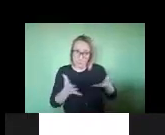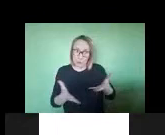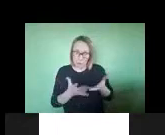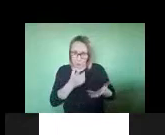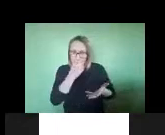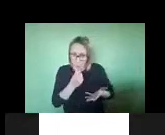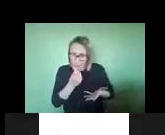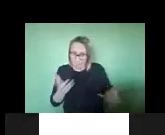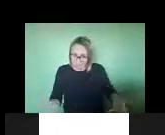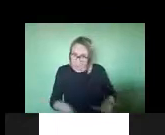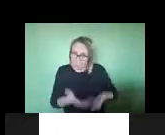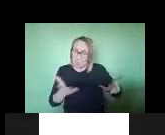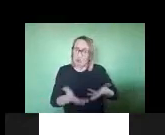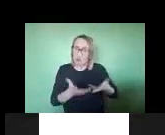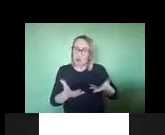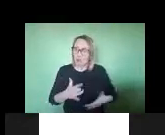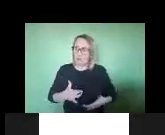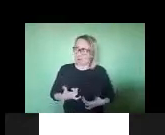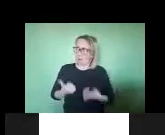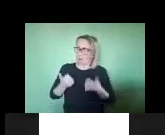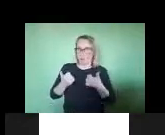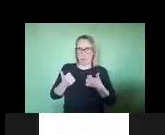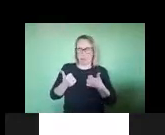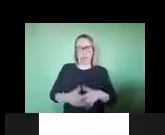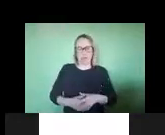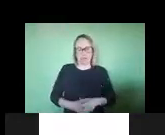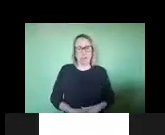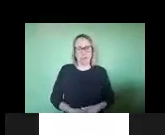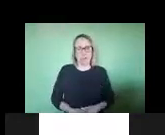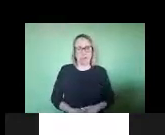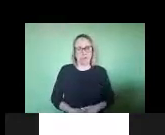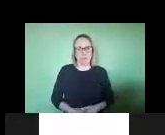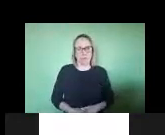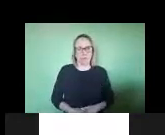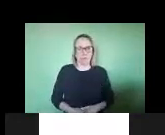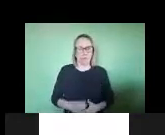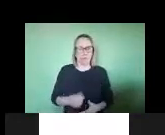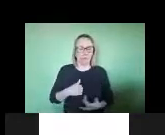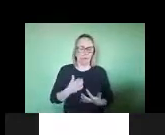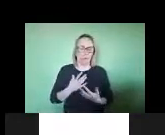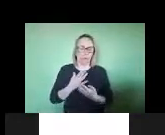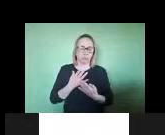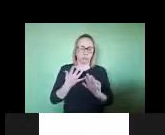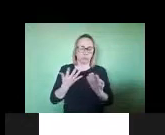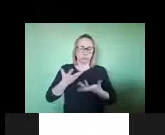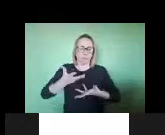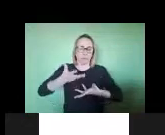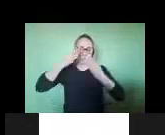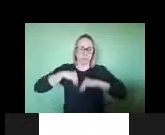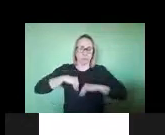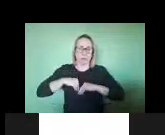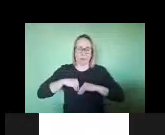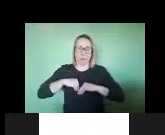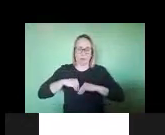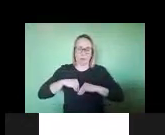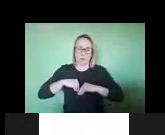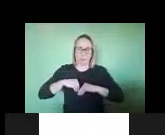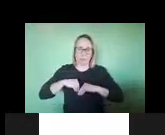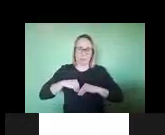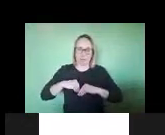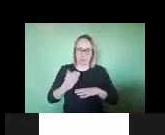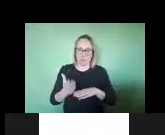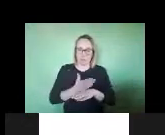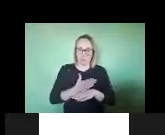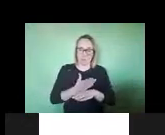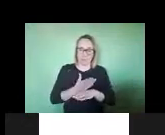capable of doing it, which I felt was really great. But I had so much to learn before I could relay that to the